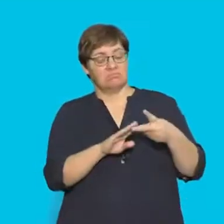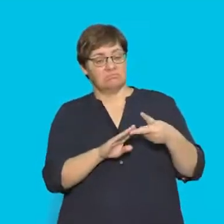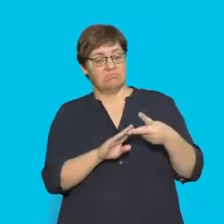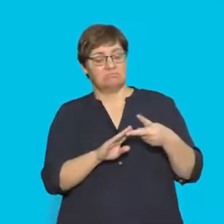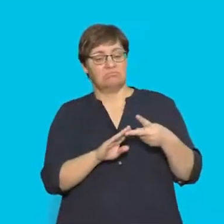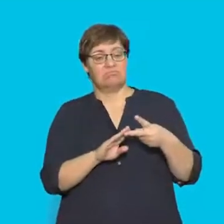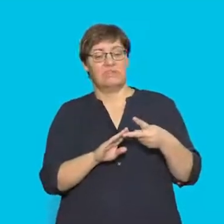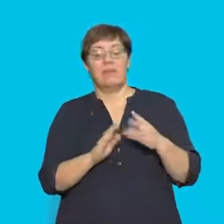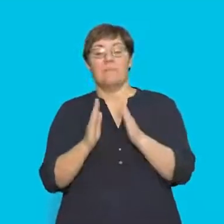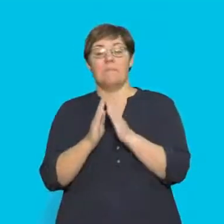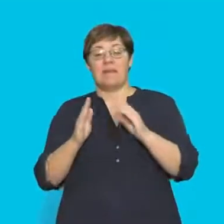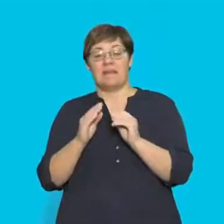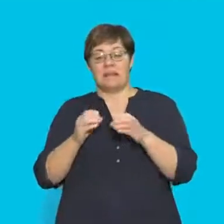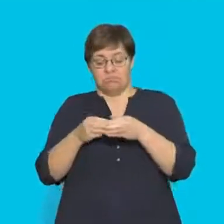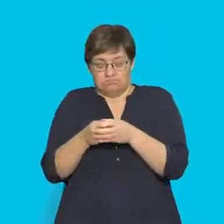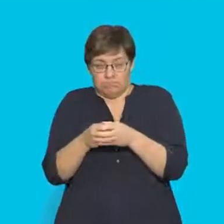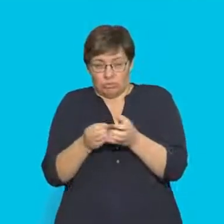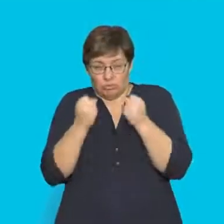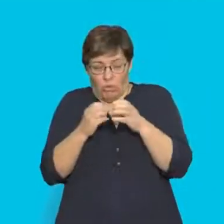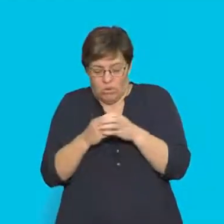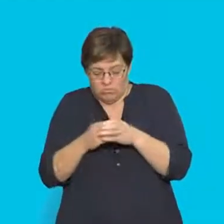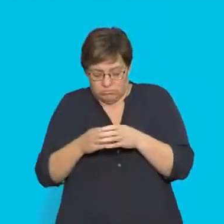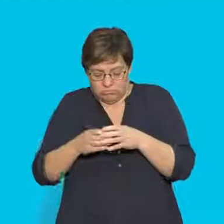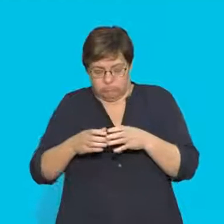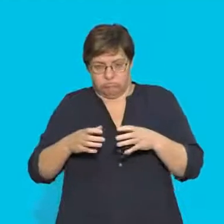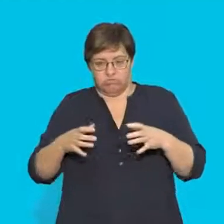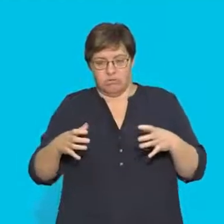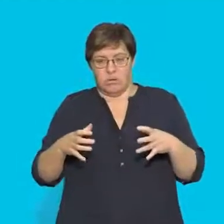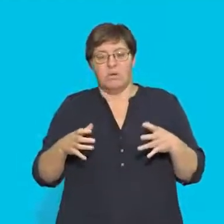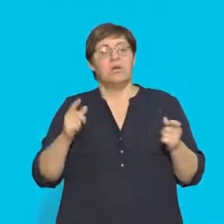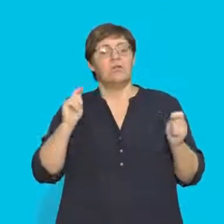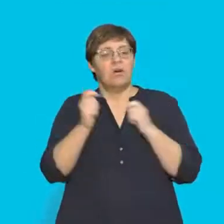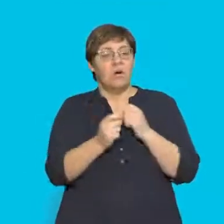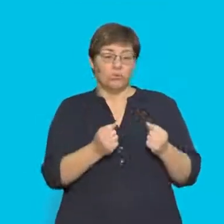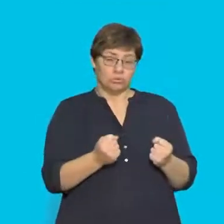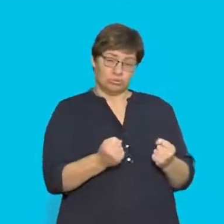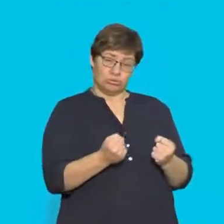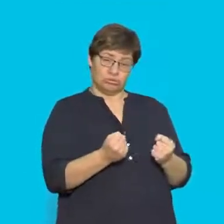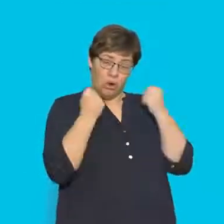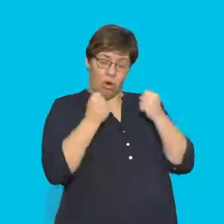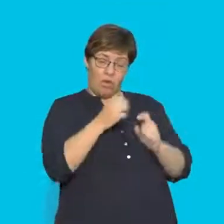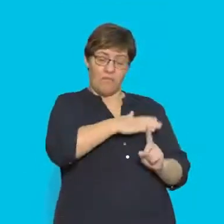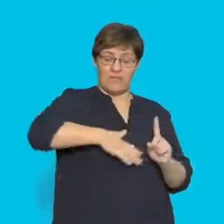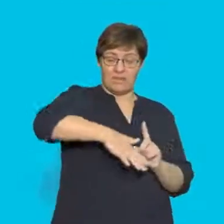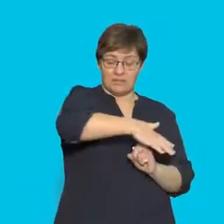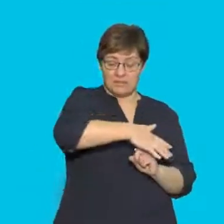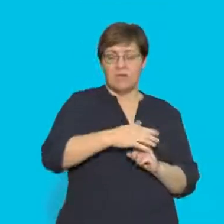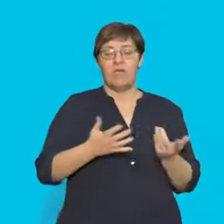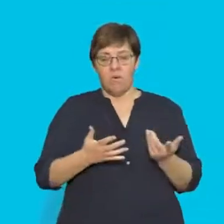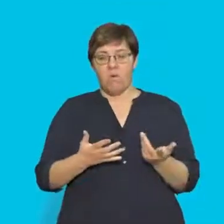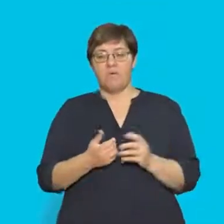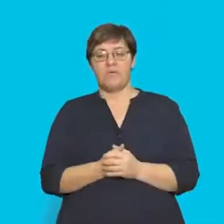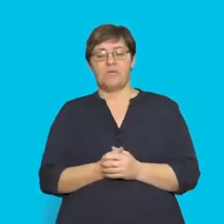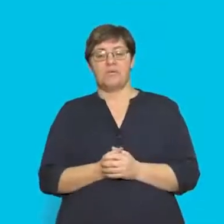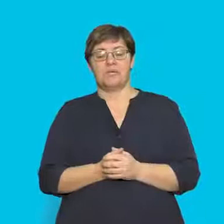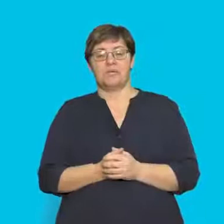talk a little bit about the magnetic field strength. How do you know the difference between a strong field, or